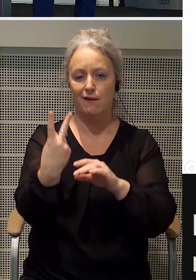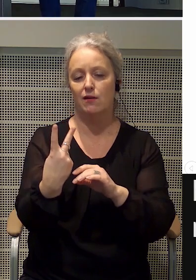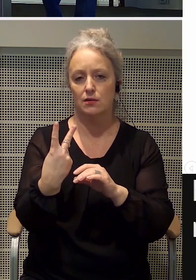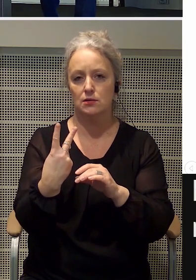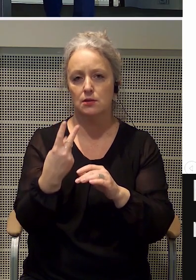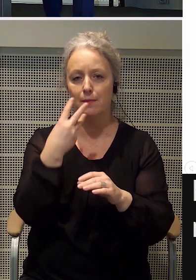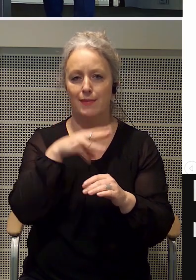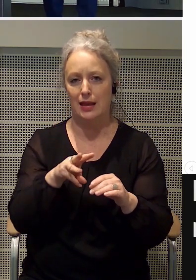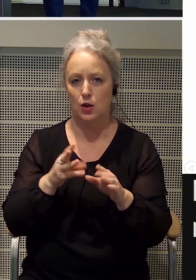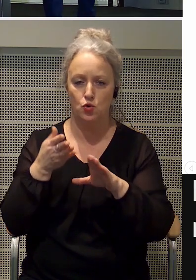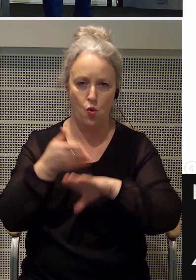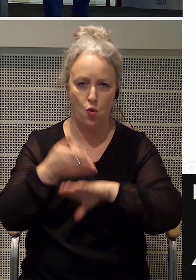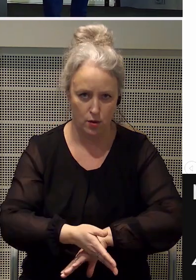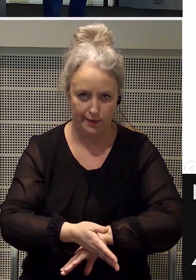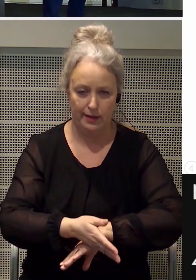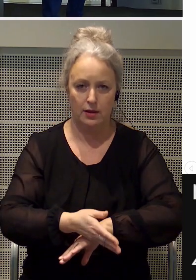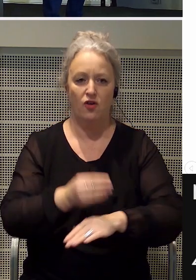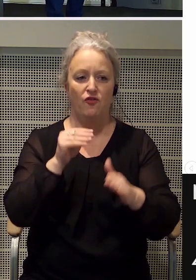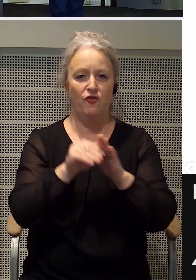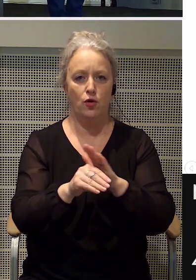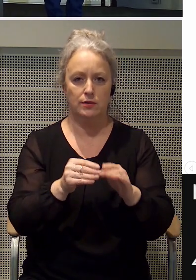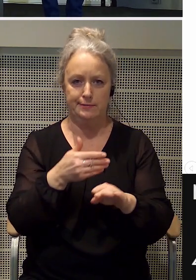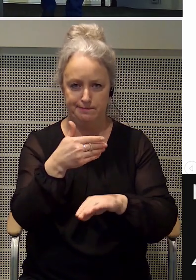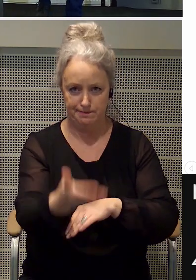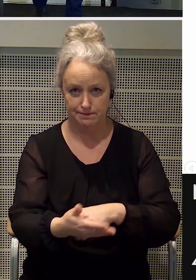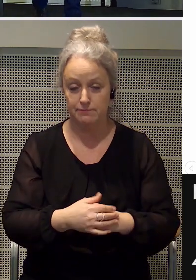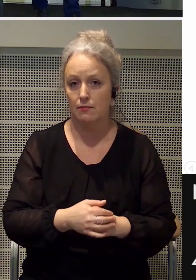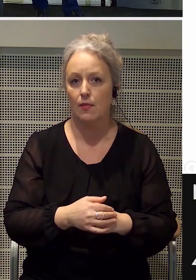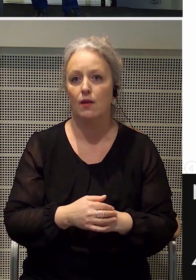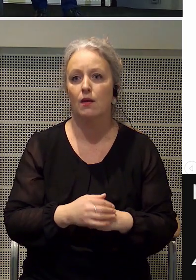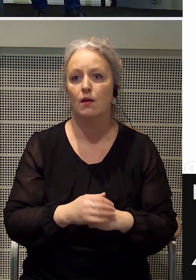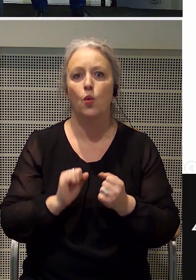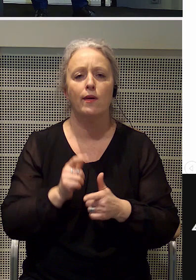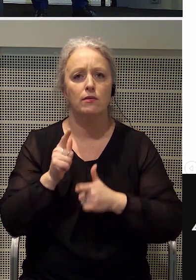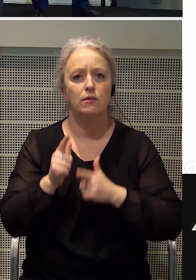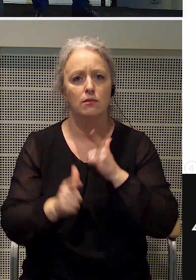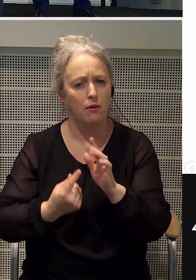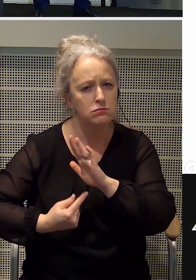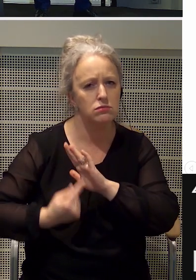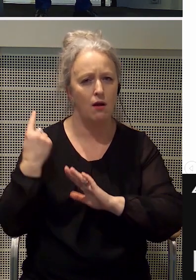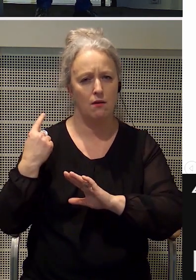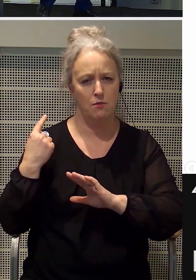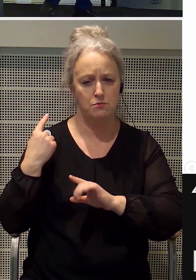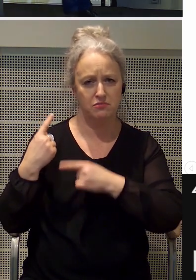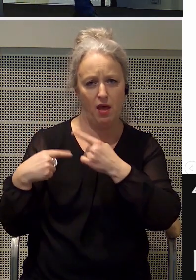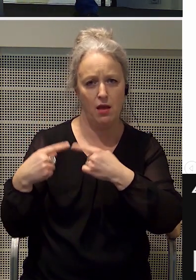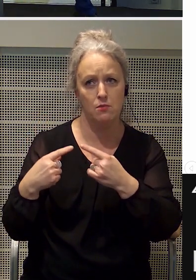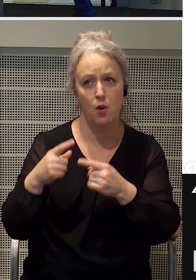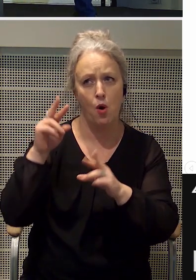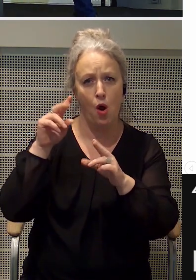16.3 million euros. So, Siri, you said that you contribute about 4 million euros.